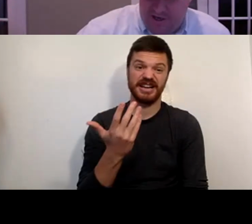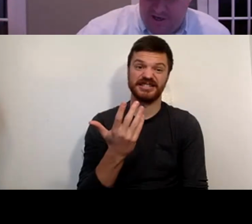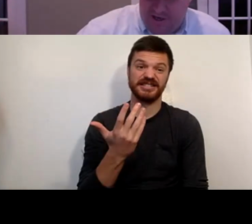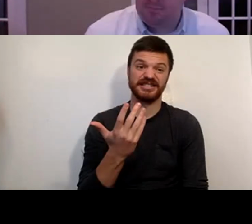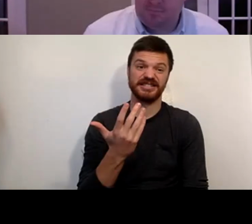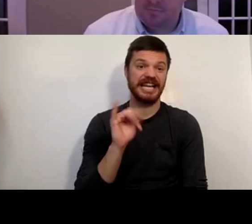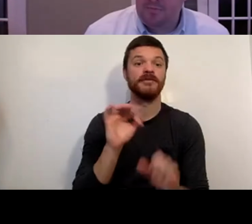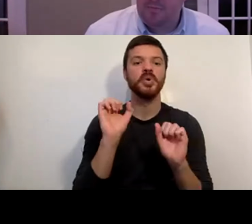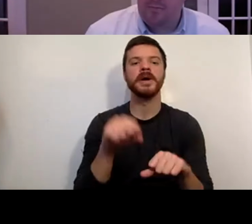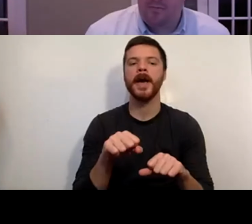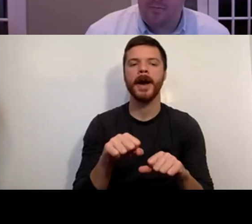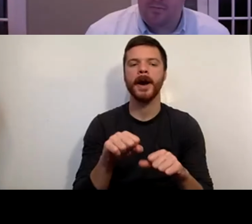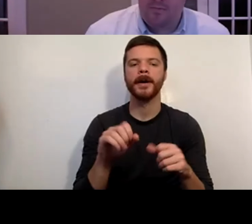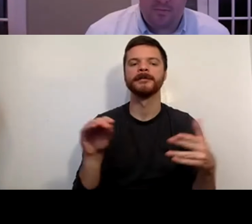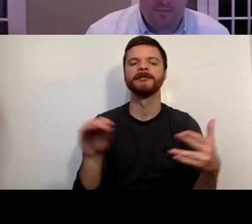in grants.